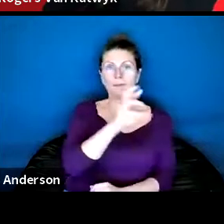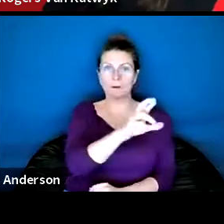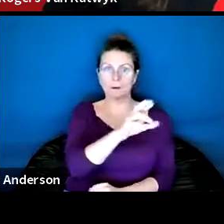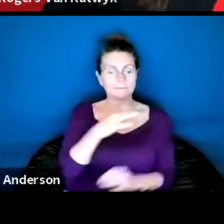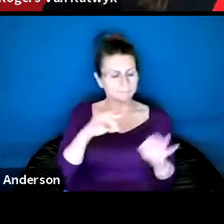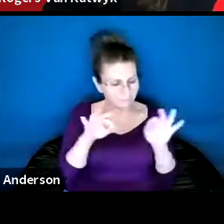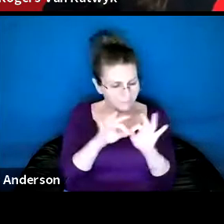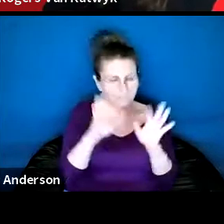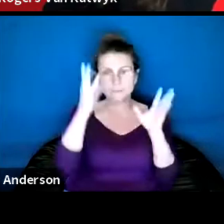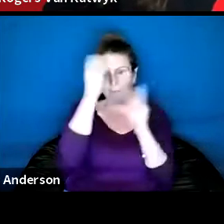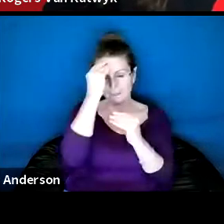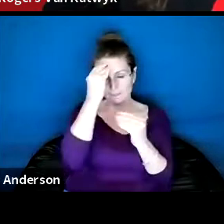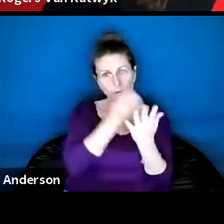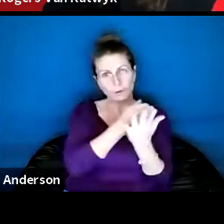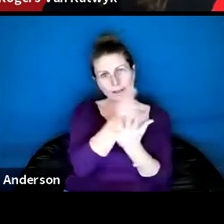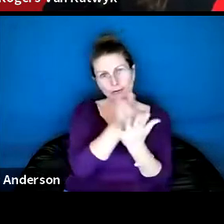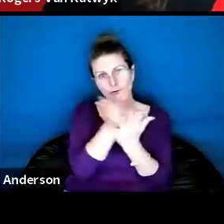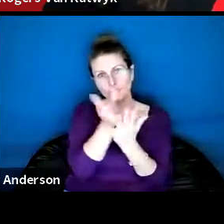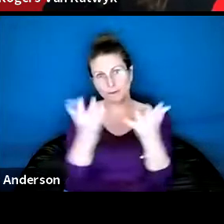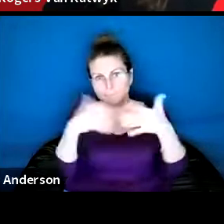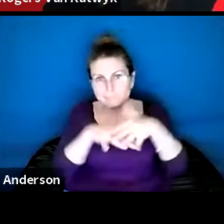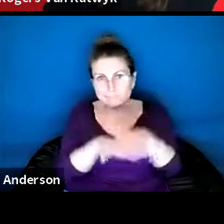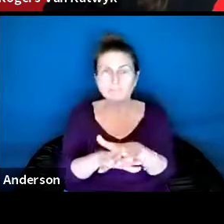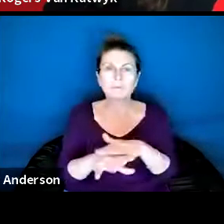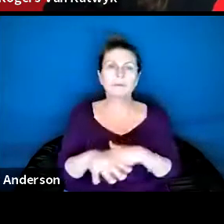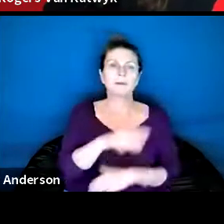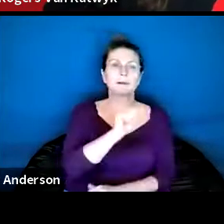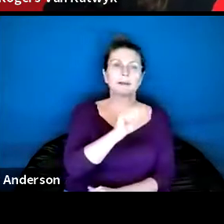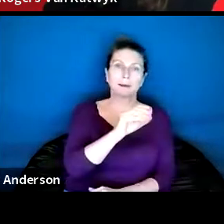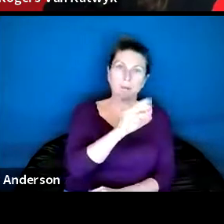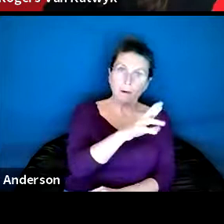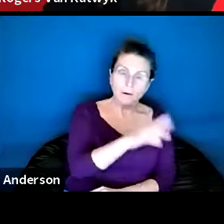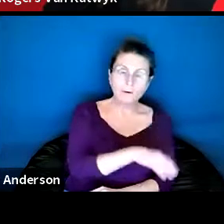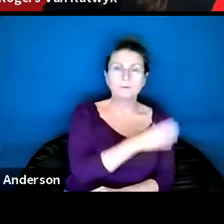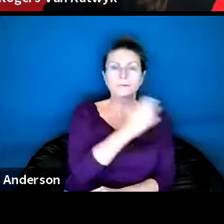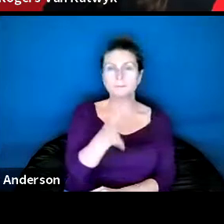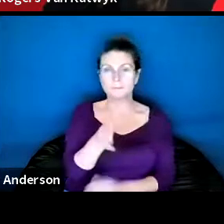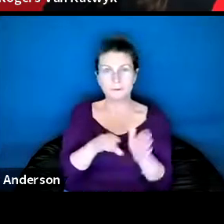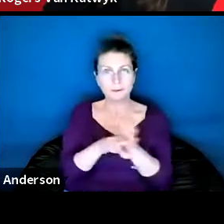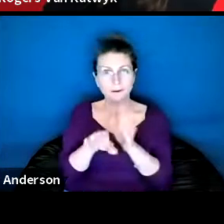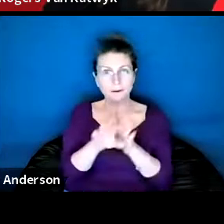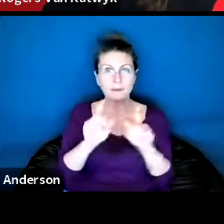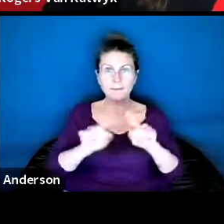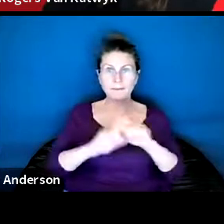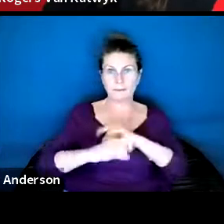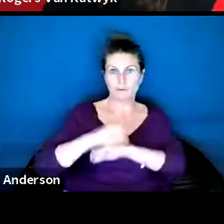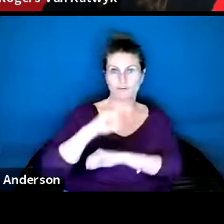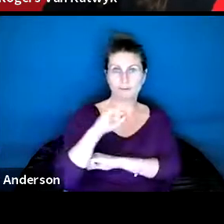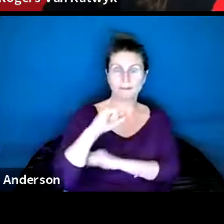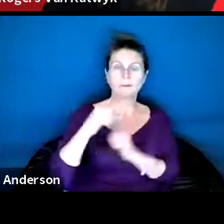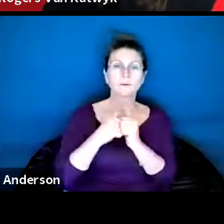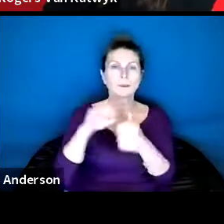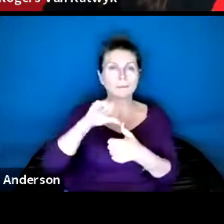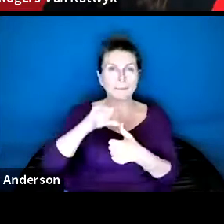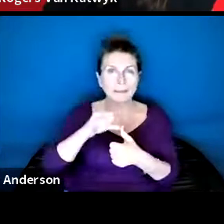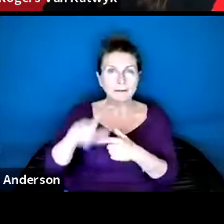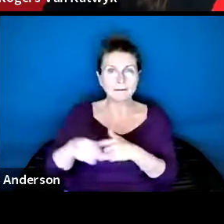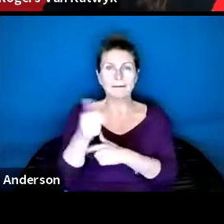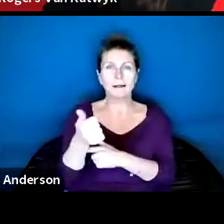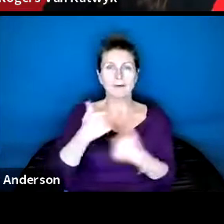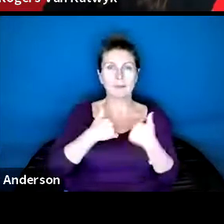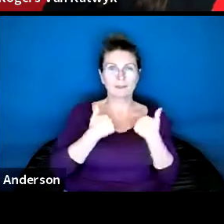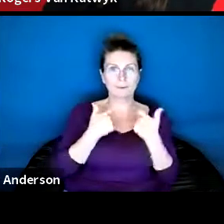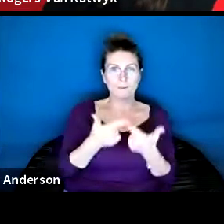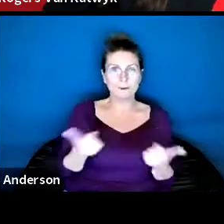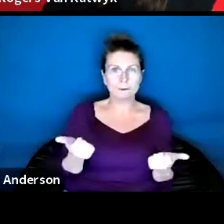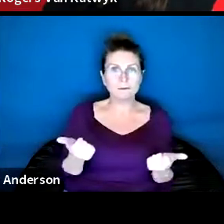consider the intersections between the use of antimicrobials and the development of resistance in bacteria and other organisms found